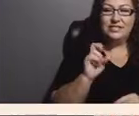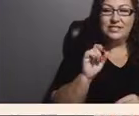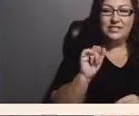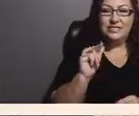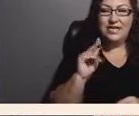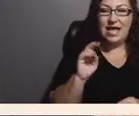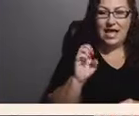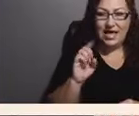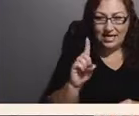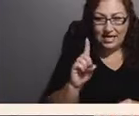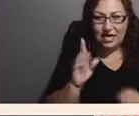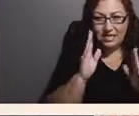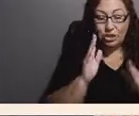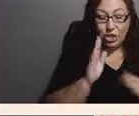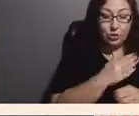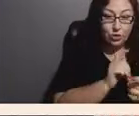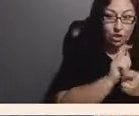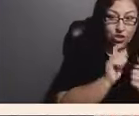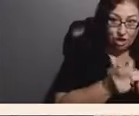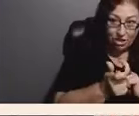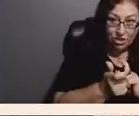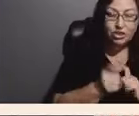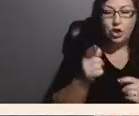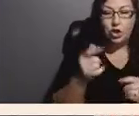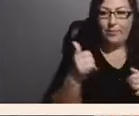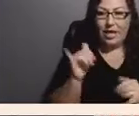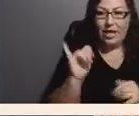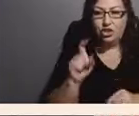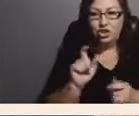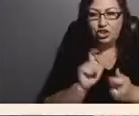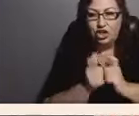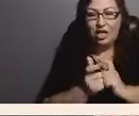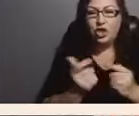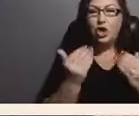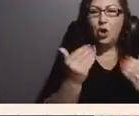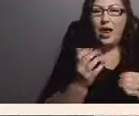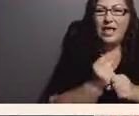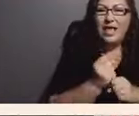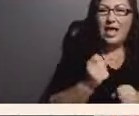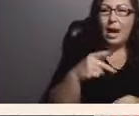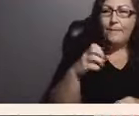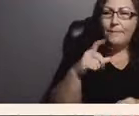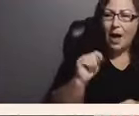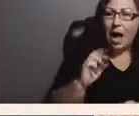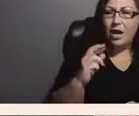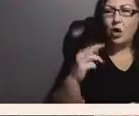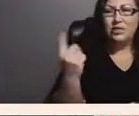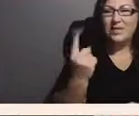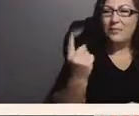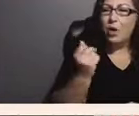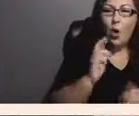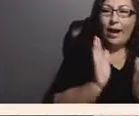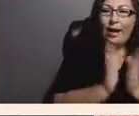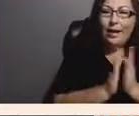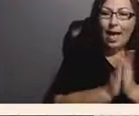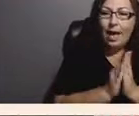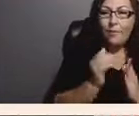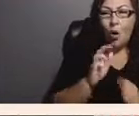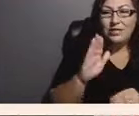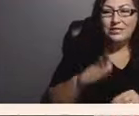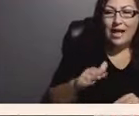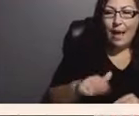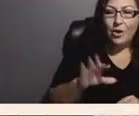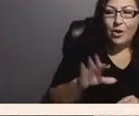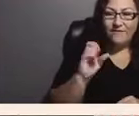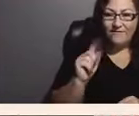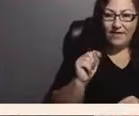changes, your playing should change. Go ahead and go grab a pot or something, or clap along, or tap your feet. But make sure you stay